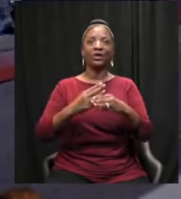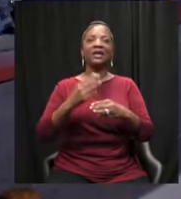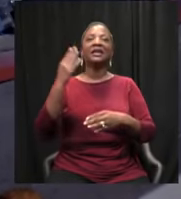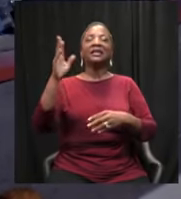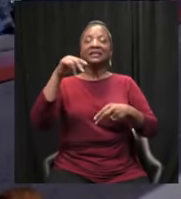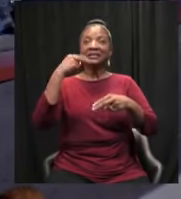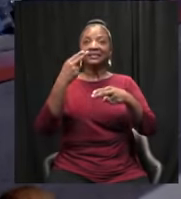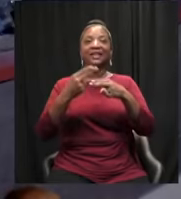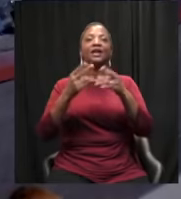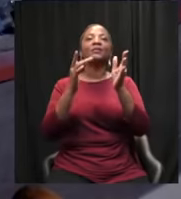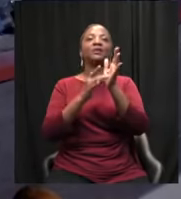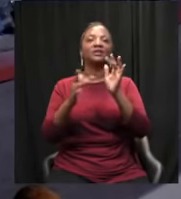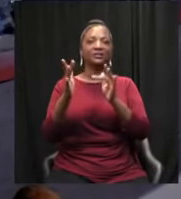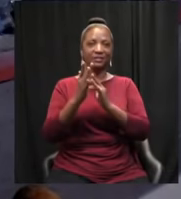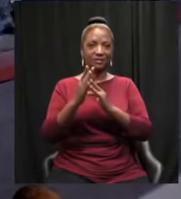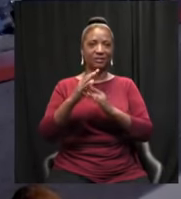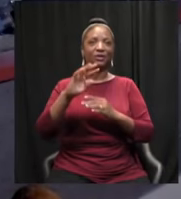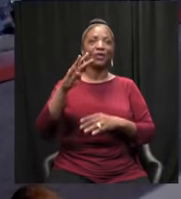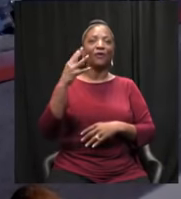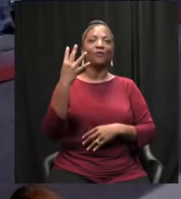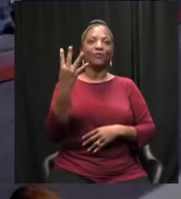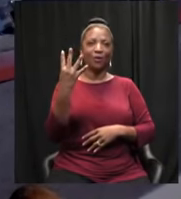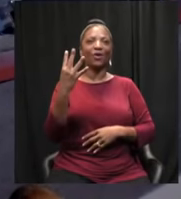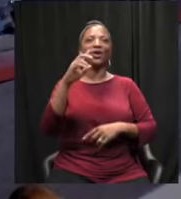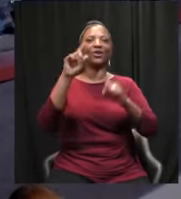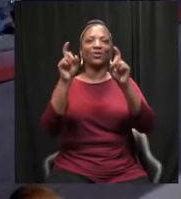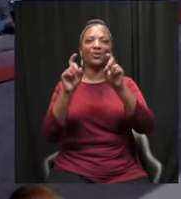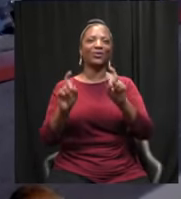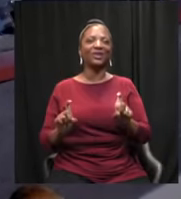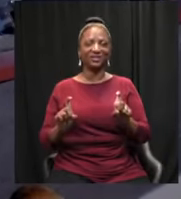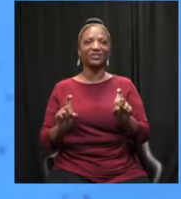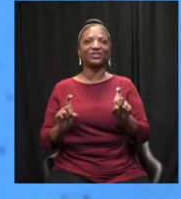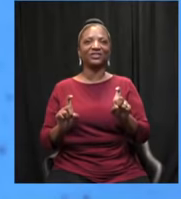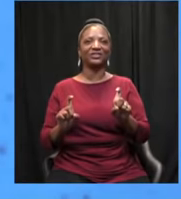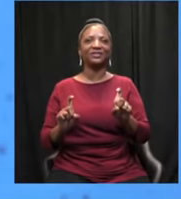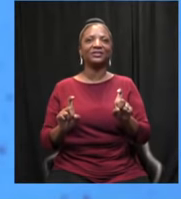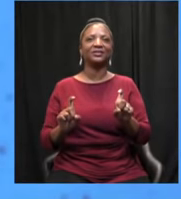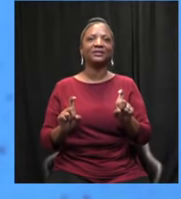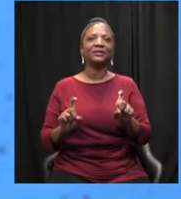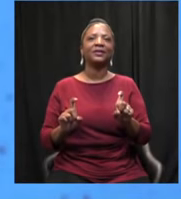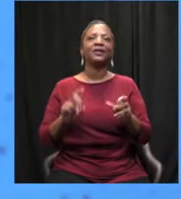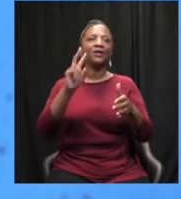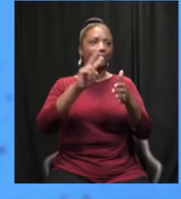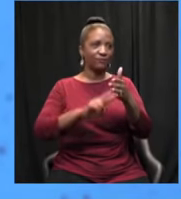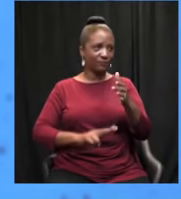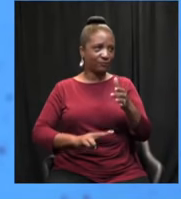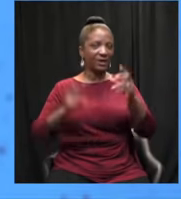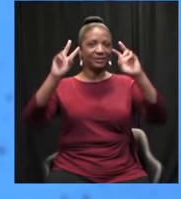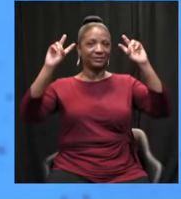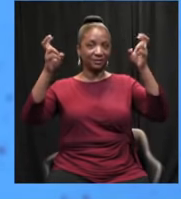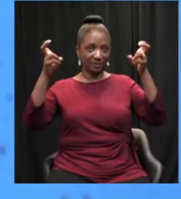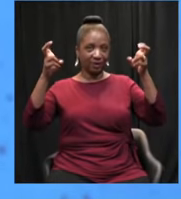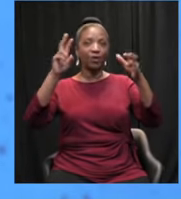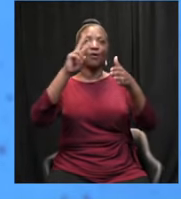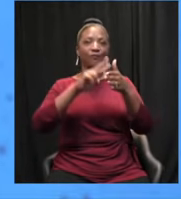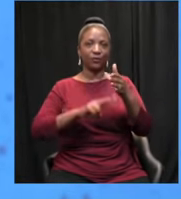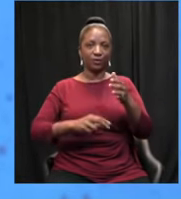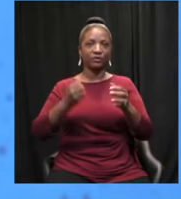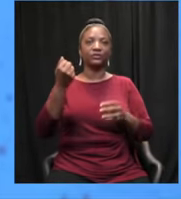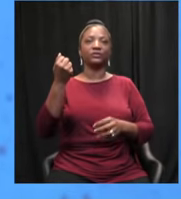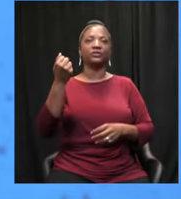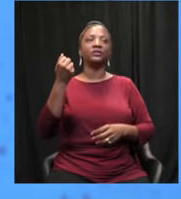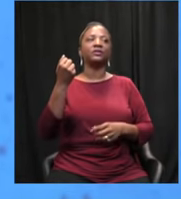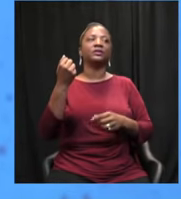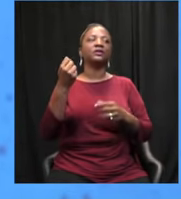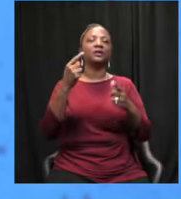Jesus. There are 4 unique expressions that he captures in this verse 16 or in this particular text. First is his